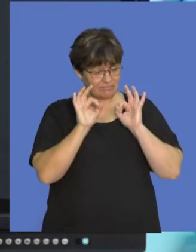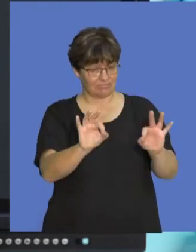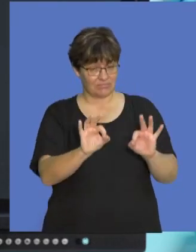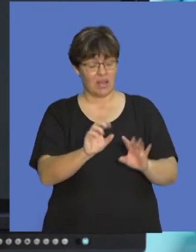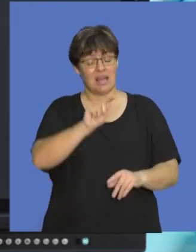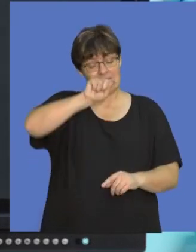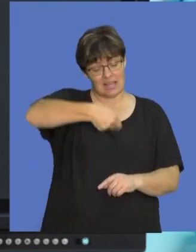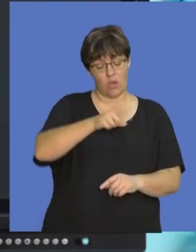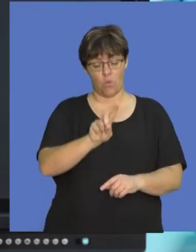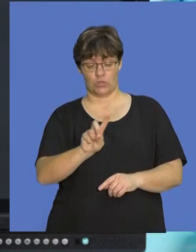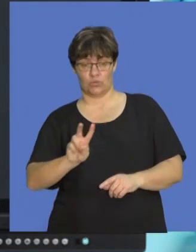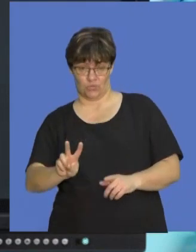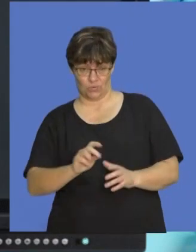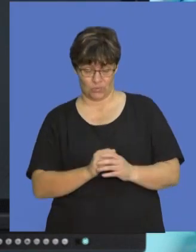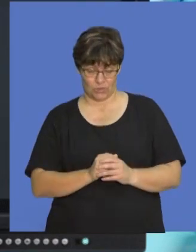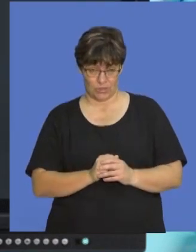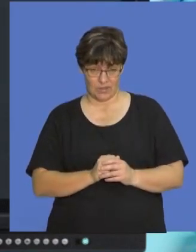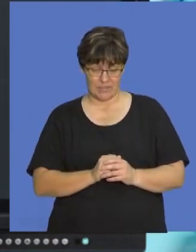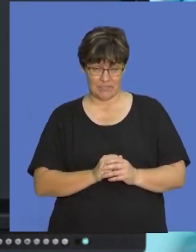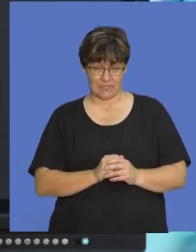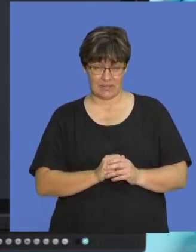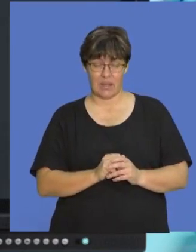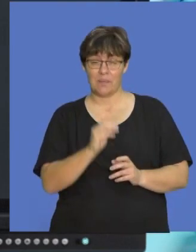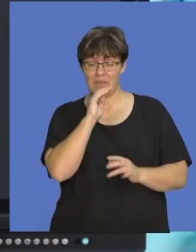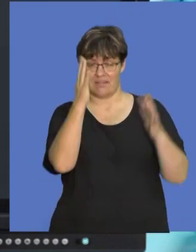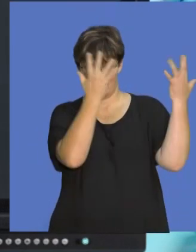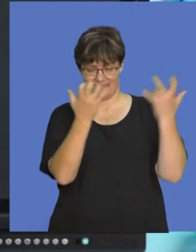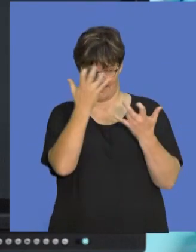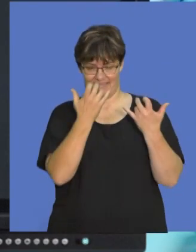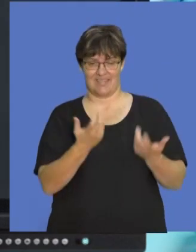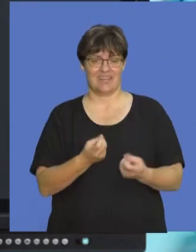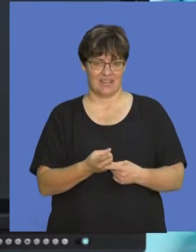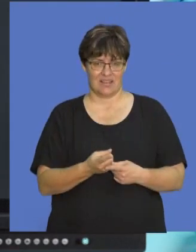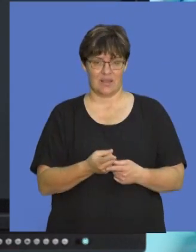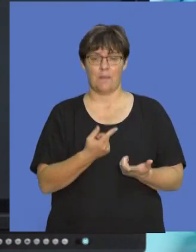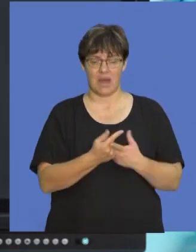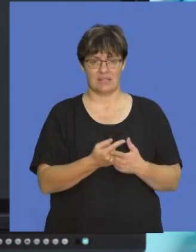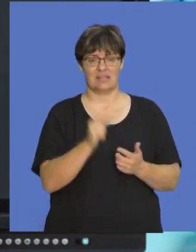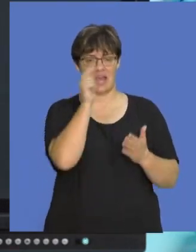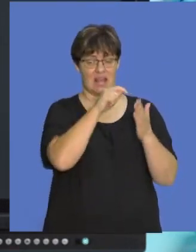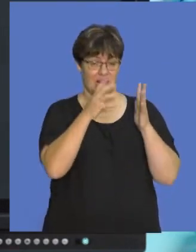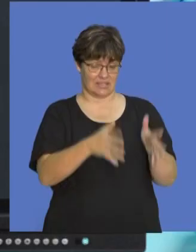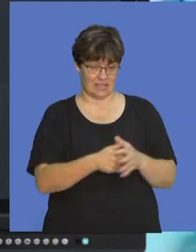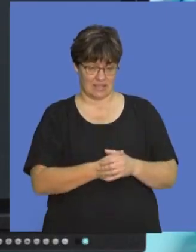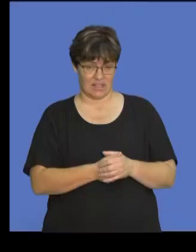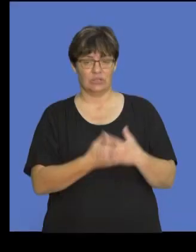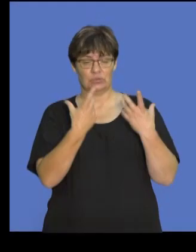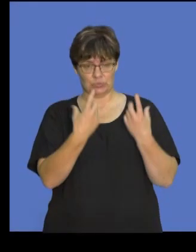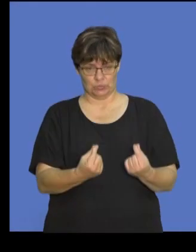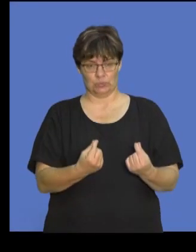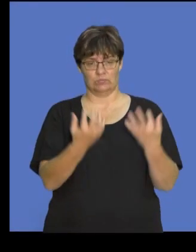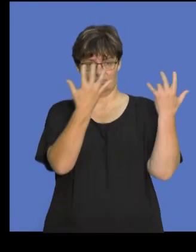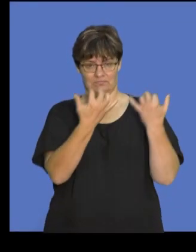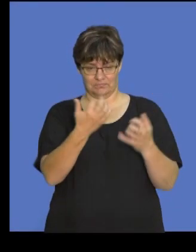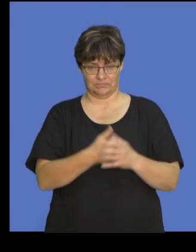answer correct to 2 decimal places. So it means calculator time. I've got to get out the calculator